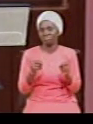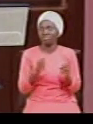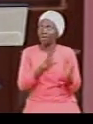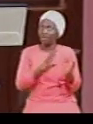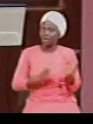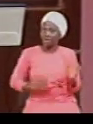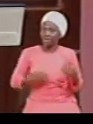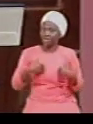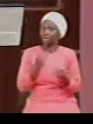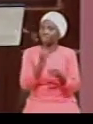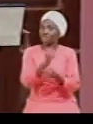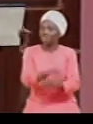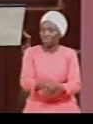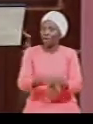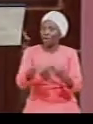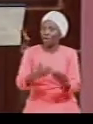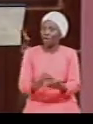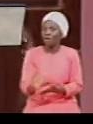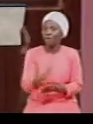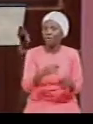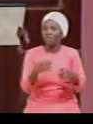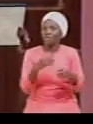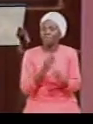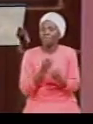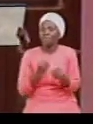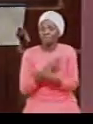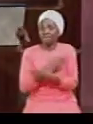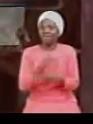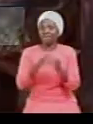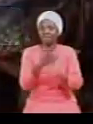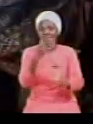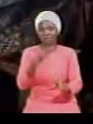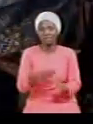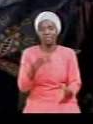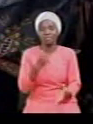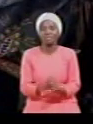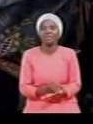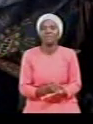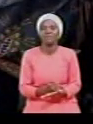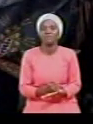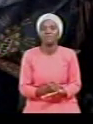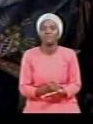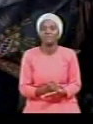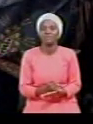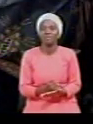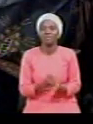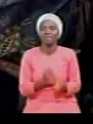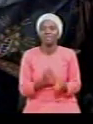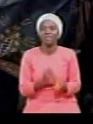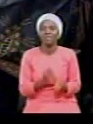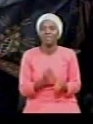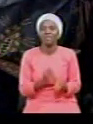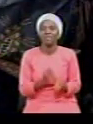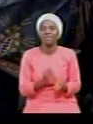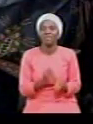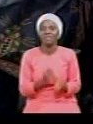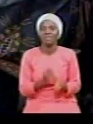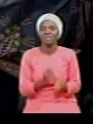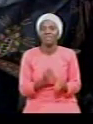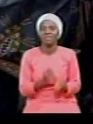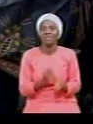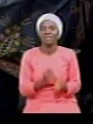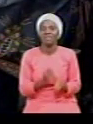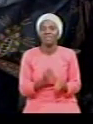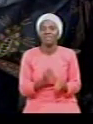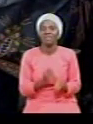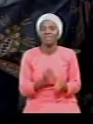has conquered all your fears in Jesus' name. Fear of the past and